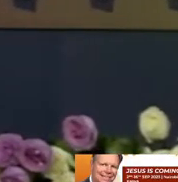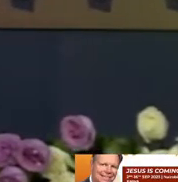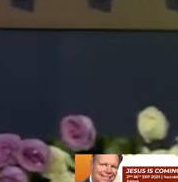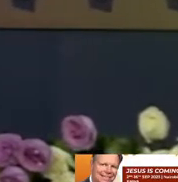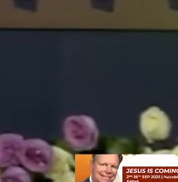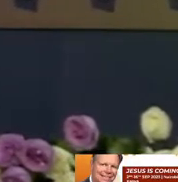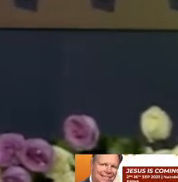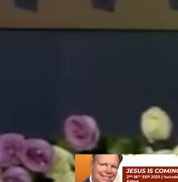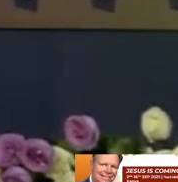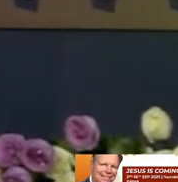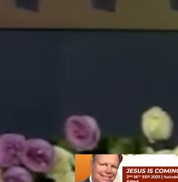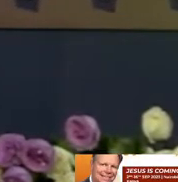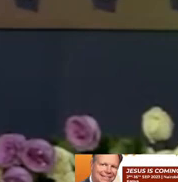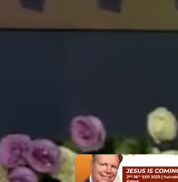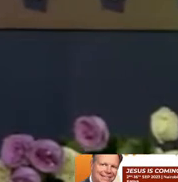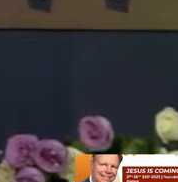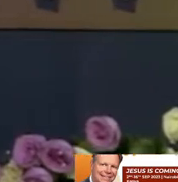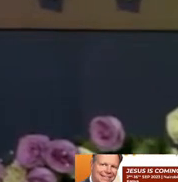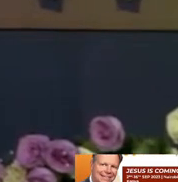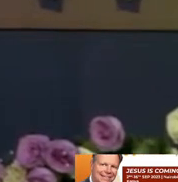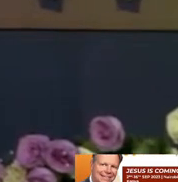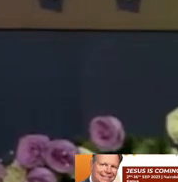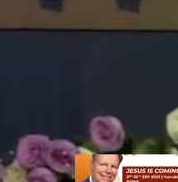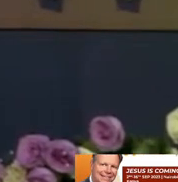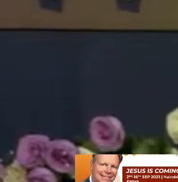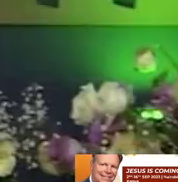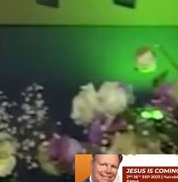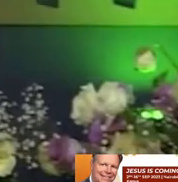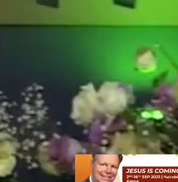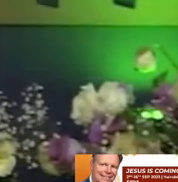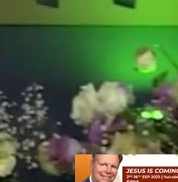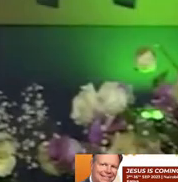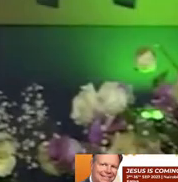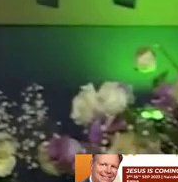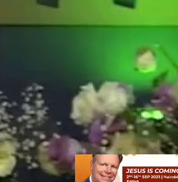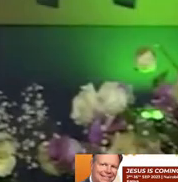child. And so we think about others.